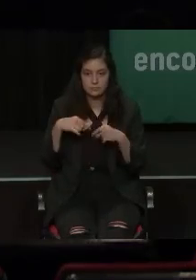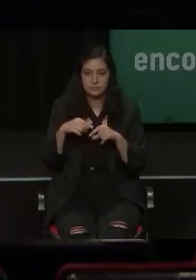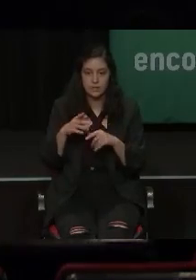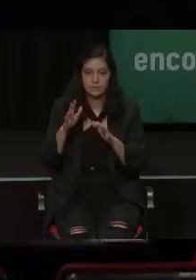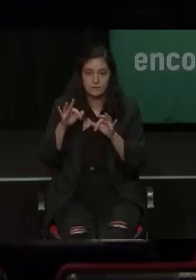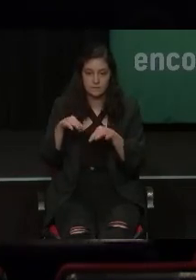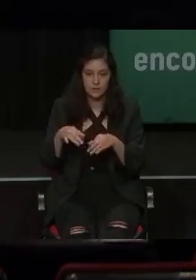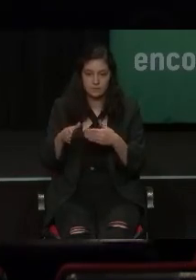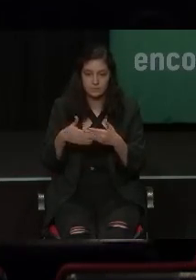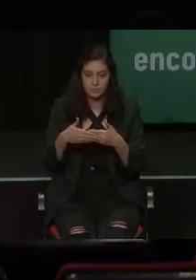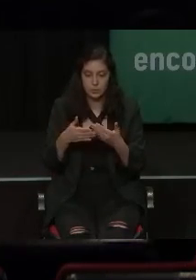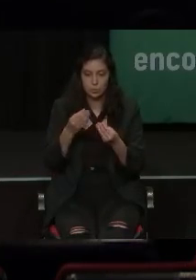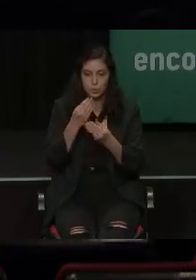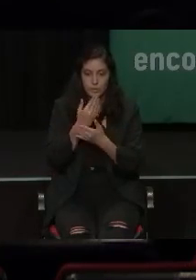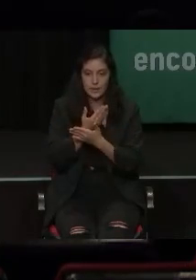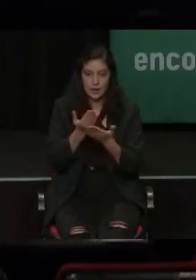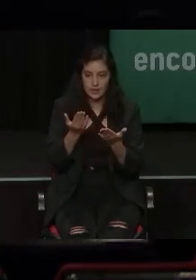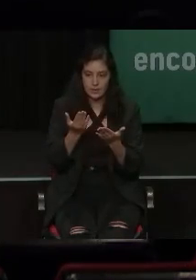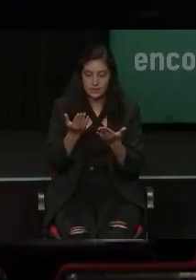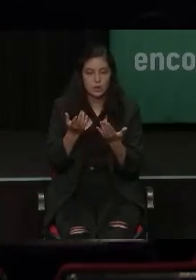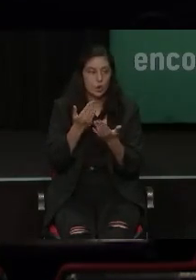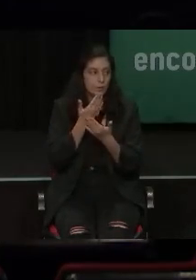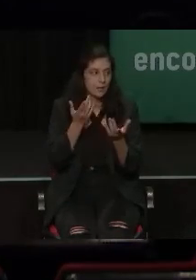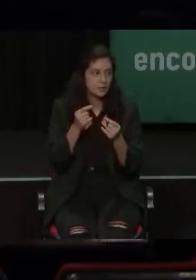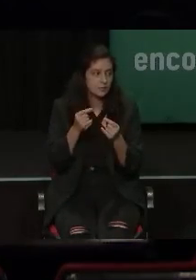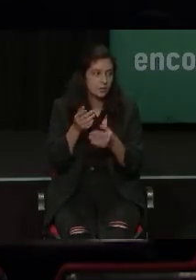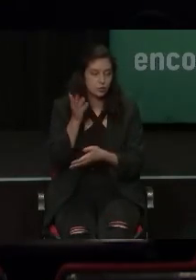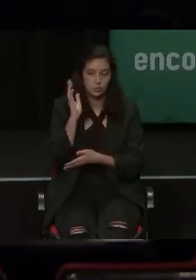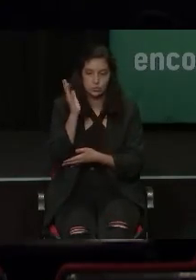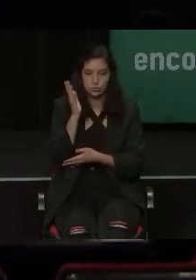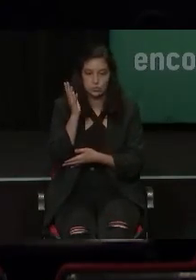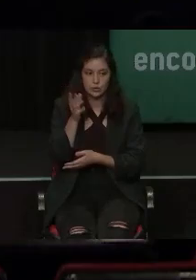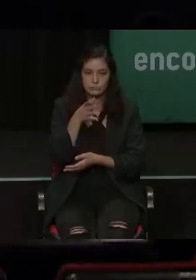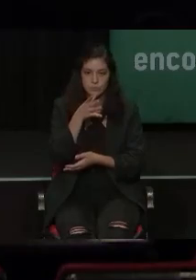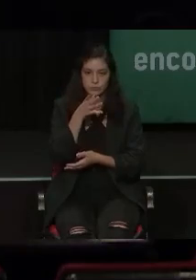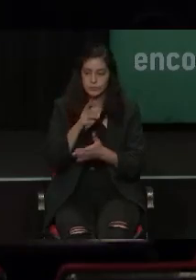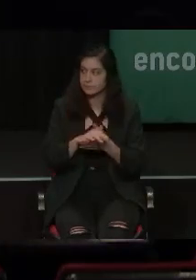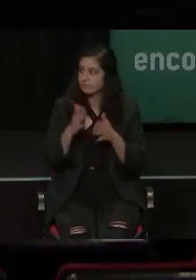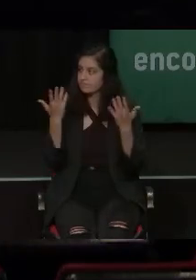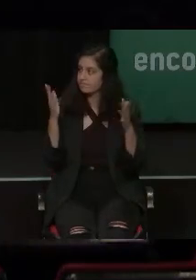whole afternoon, but I think we need to end soon because of the closing session. Thank you very much.